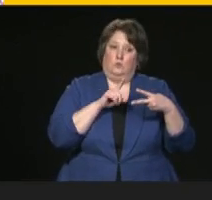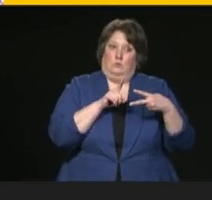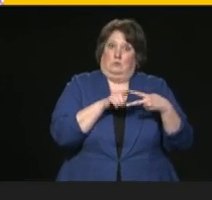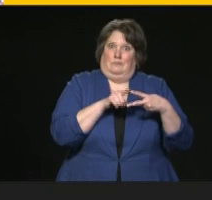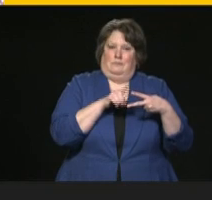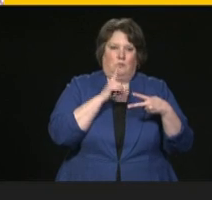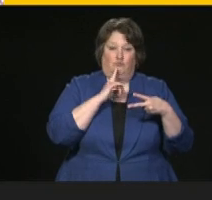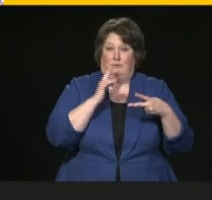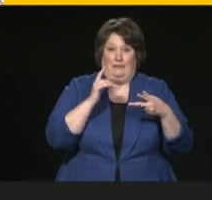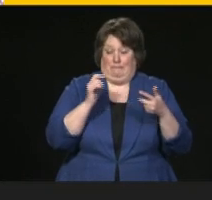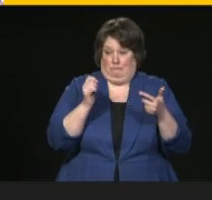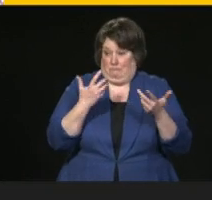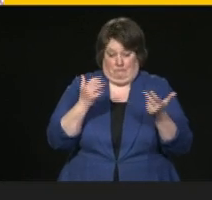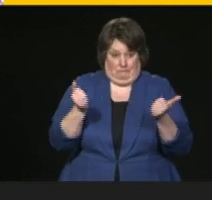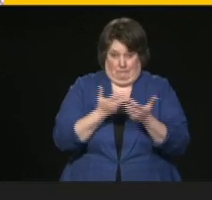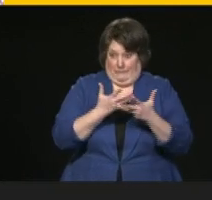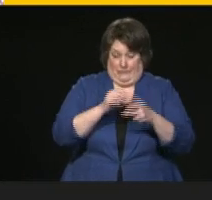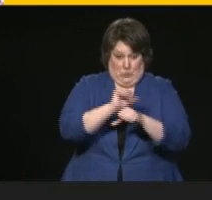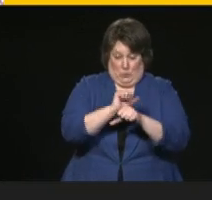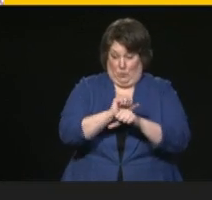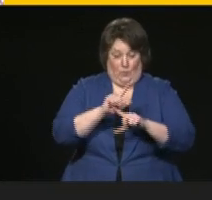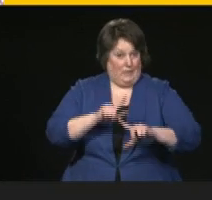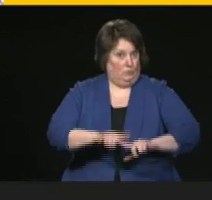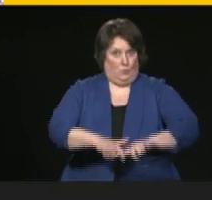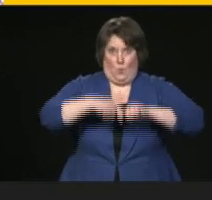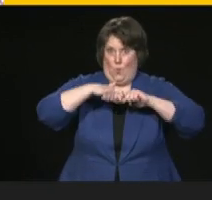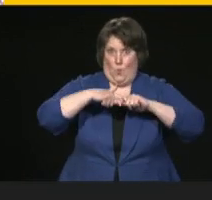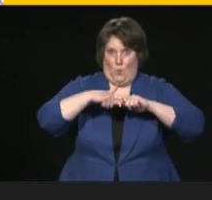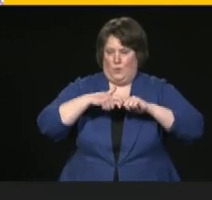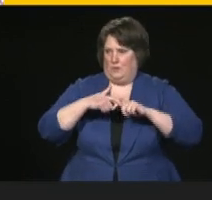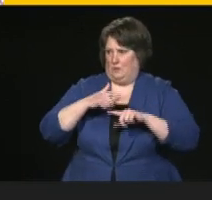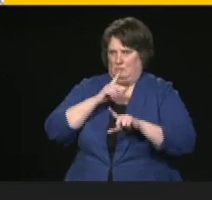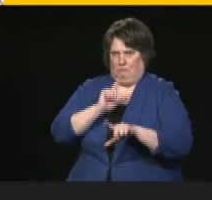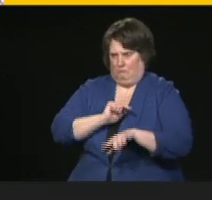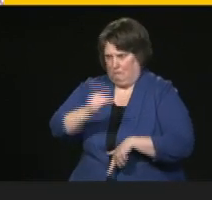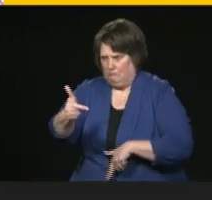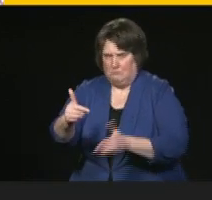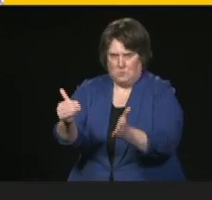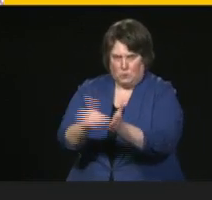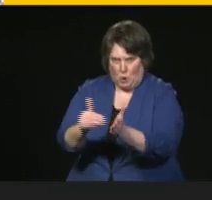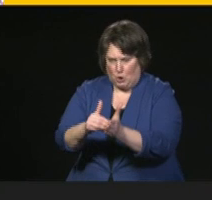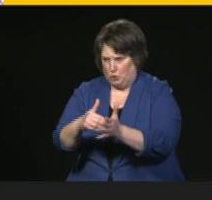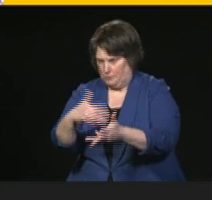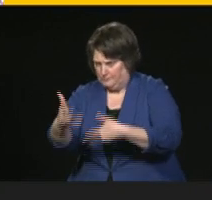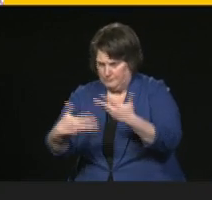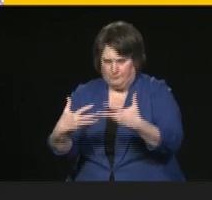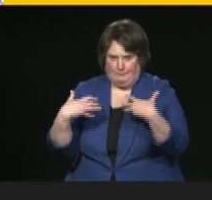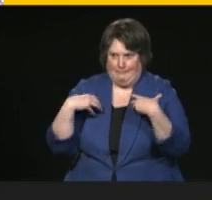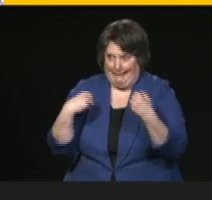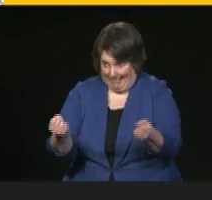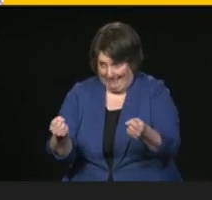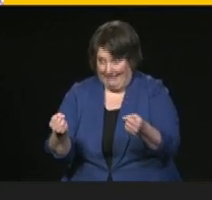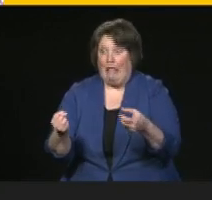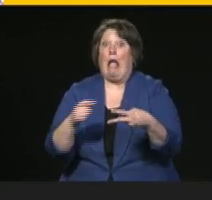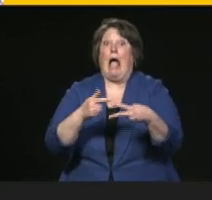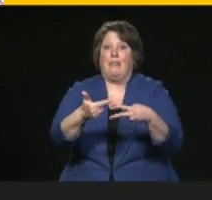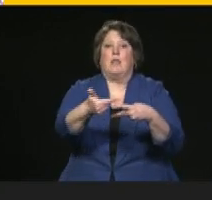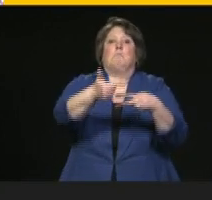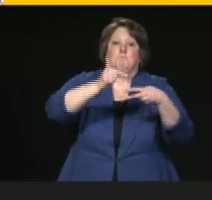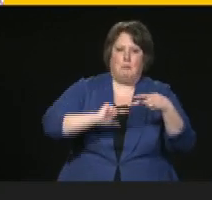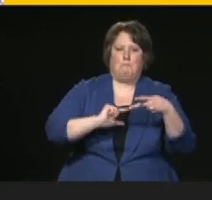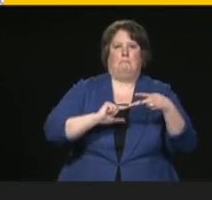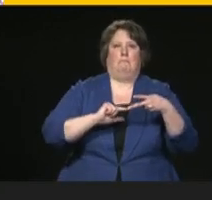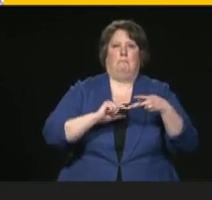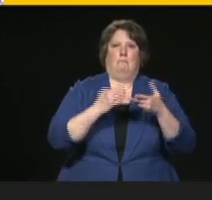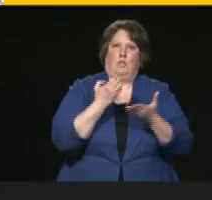experts to combat the virus, and then restart the economy afterward. Companies and individuals need